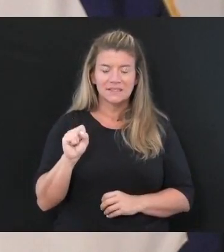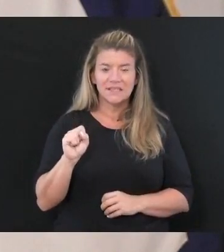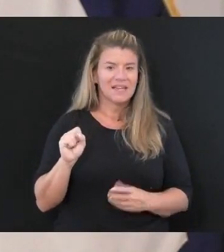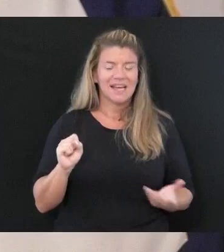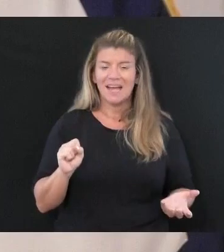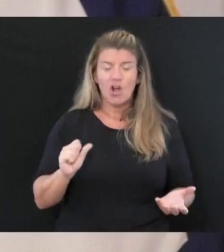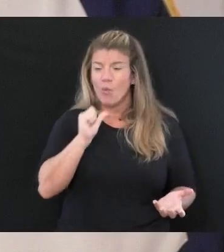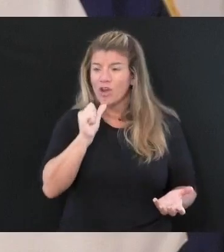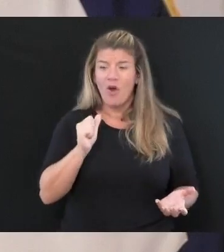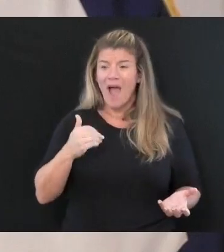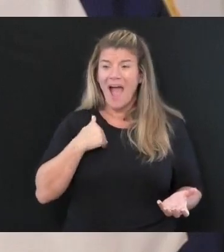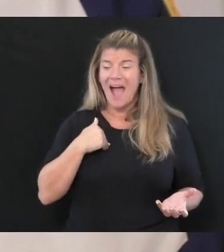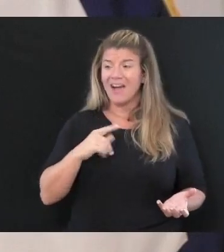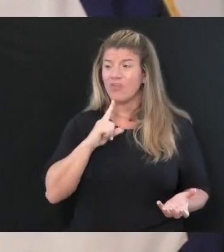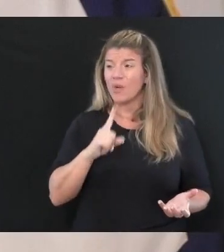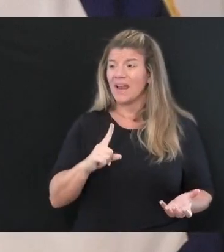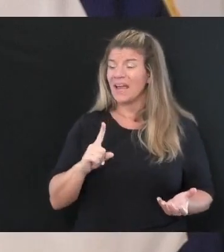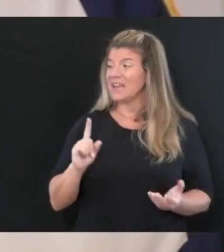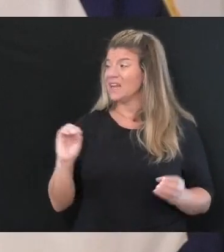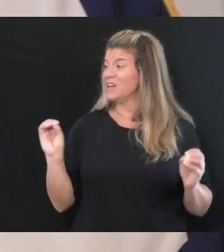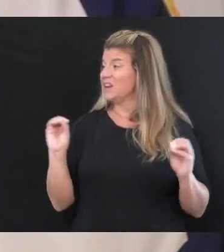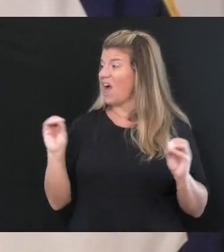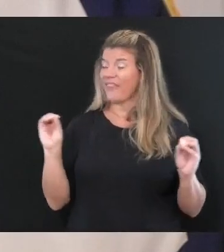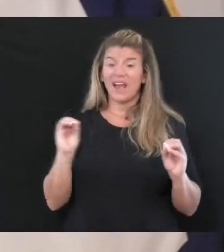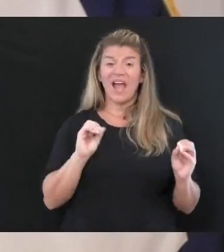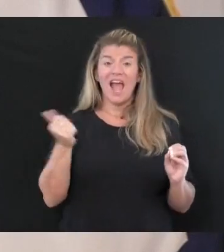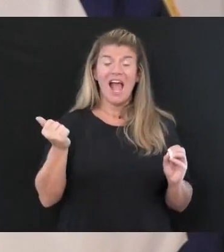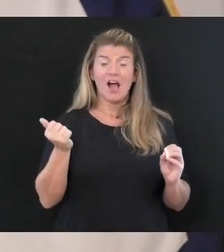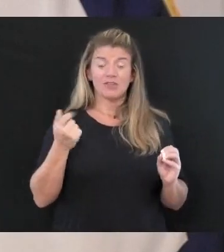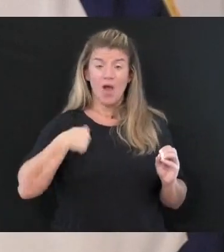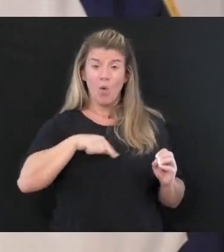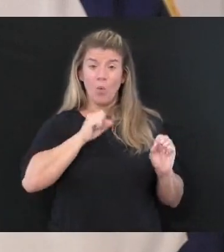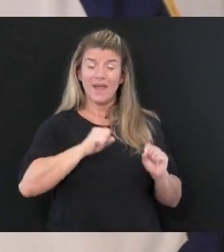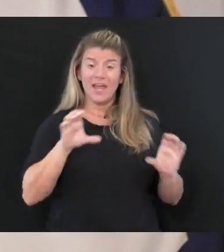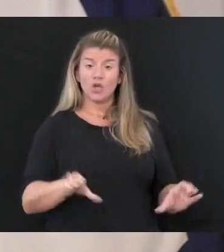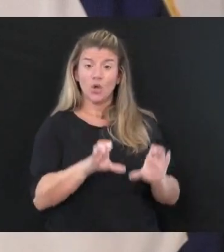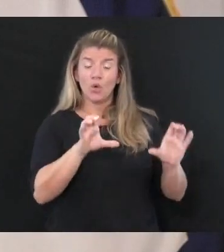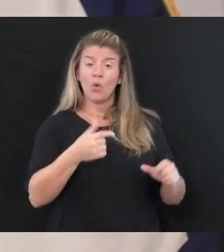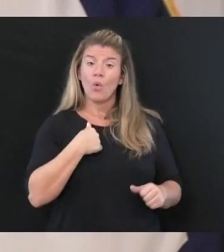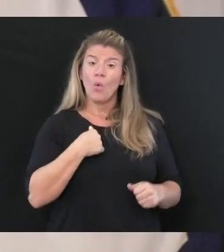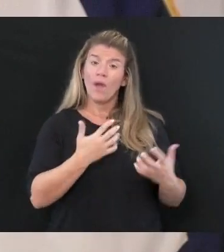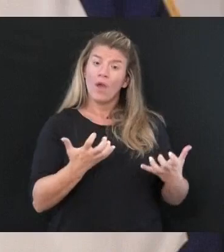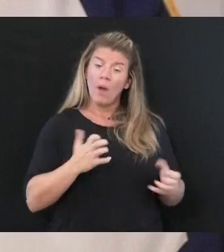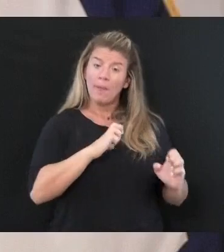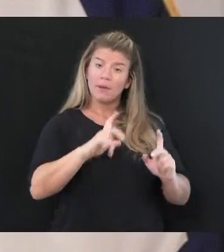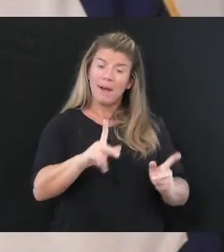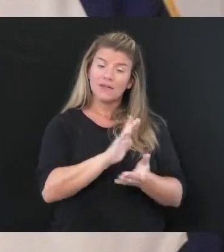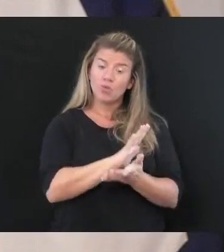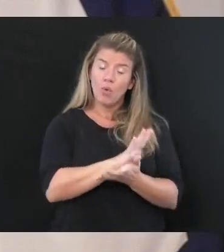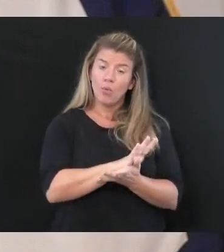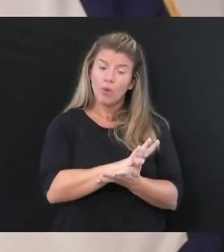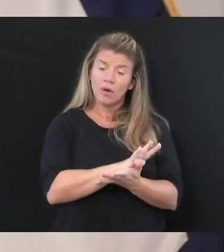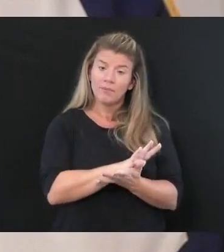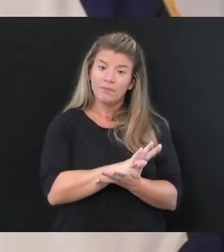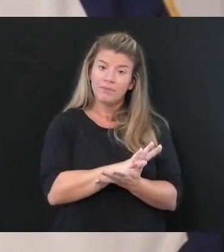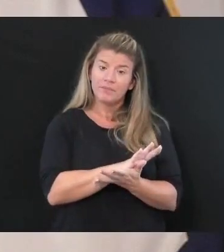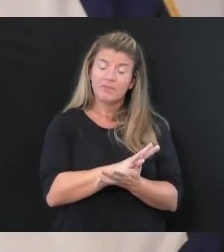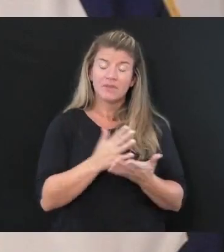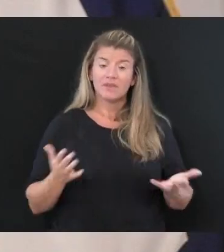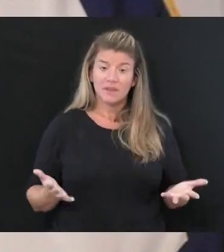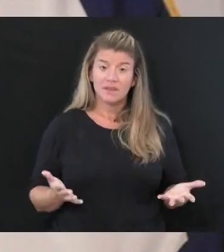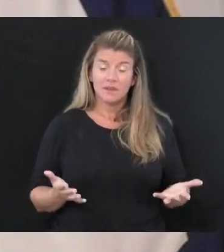have really anything other than to do for our kids and everything. We want our kids to come back to school. And